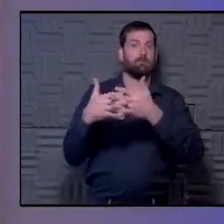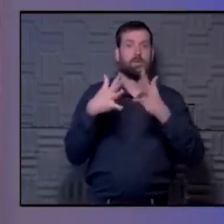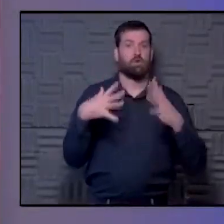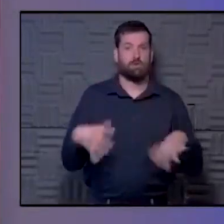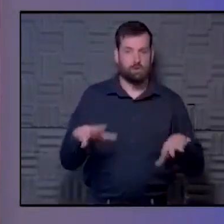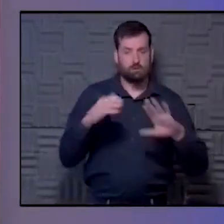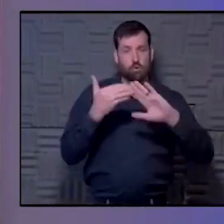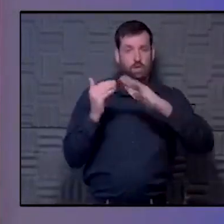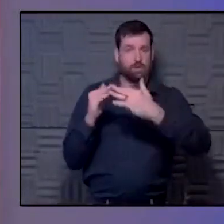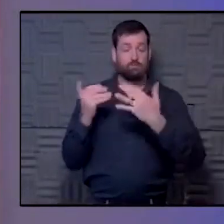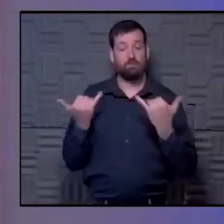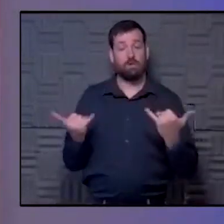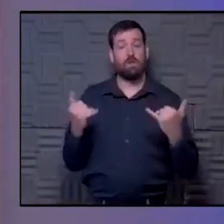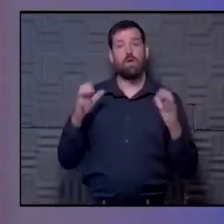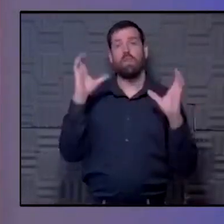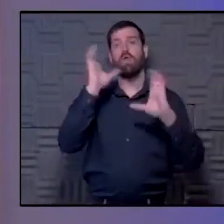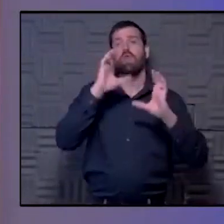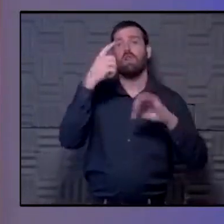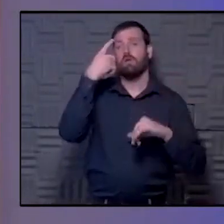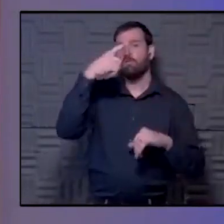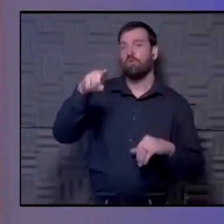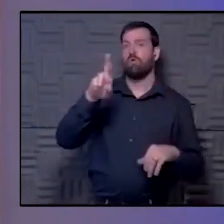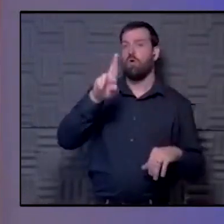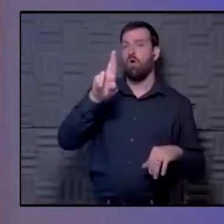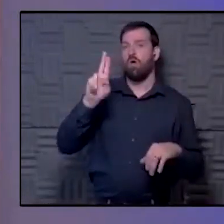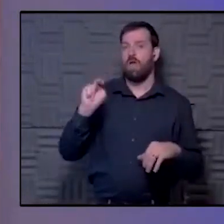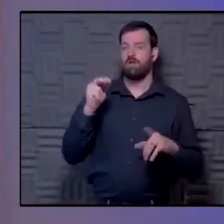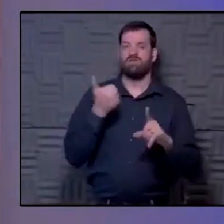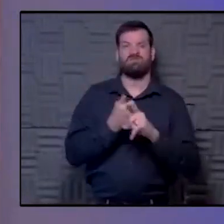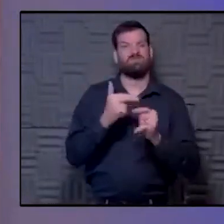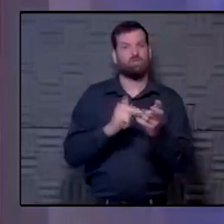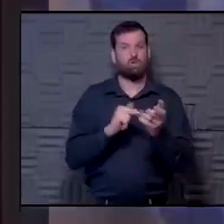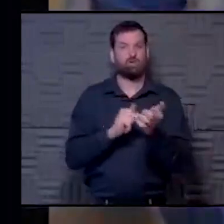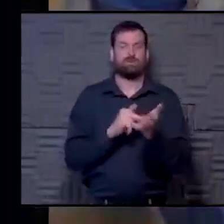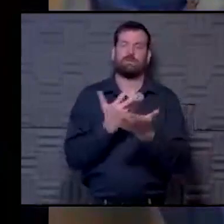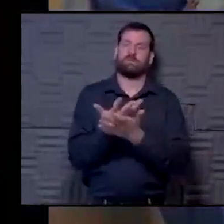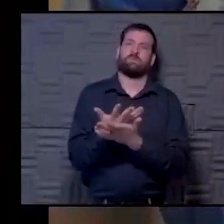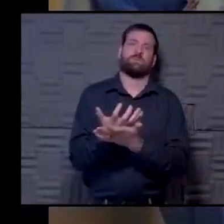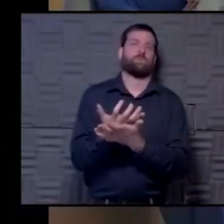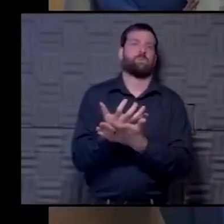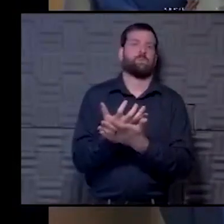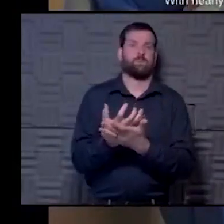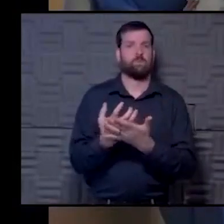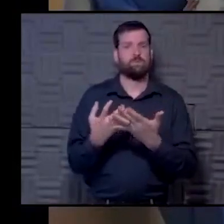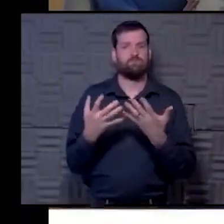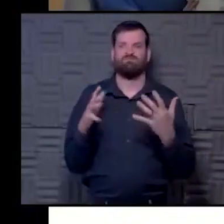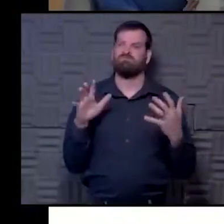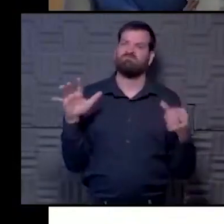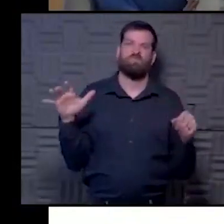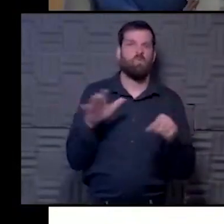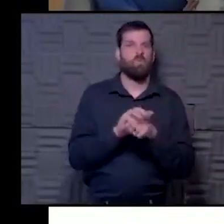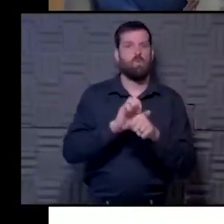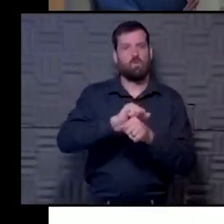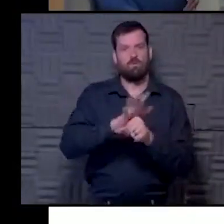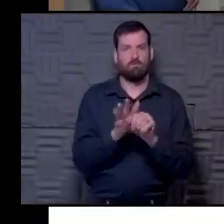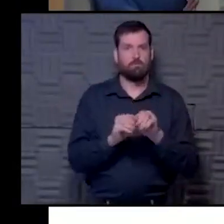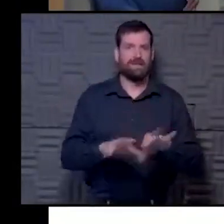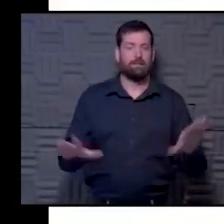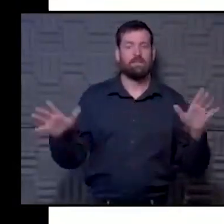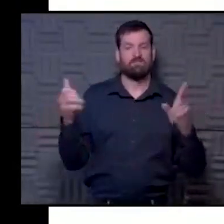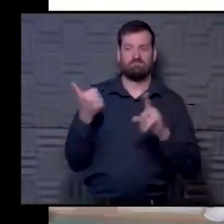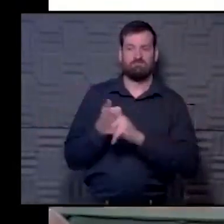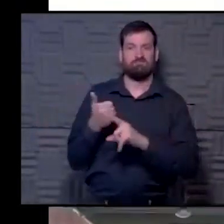Right now, they're looking for RNs in particular. Nurses are the greatest need, I think, throughout the whole pandemic. It's the nurses who have